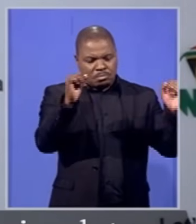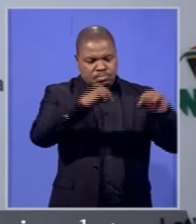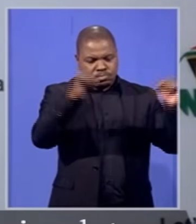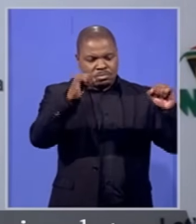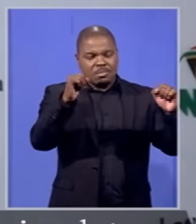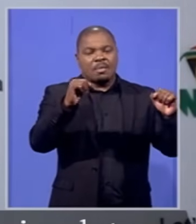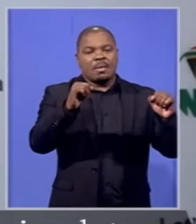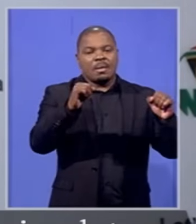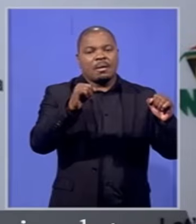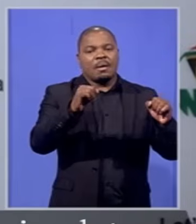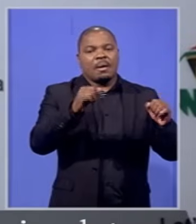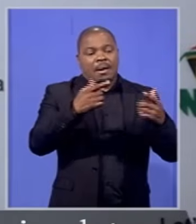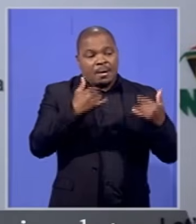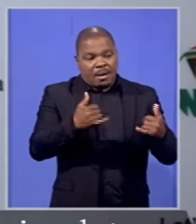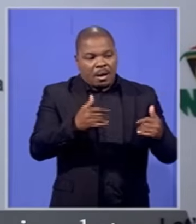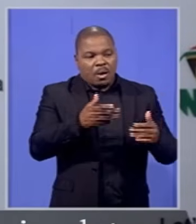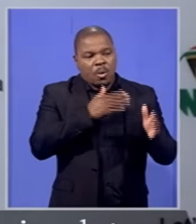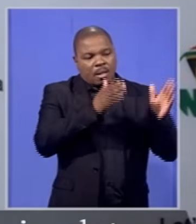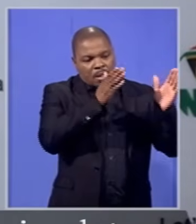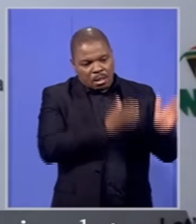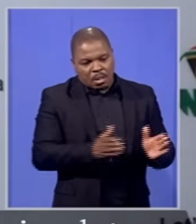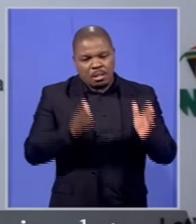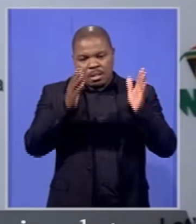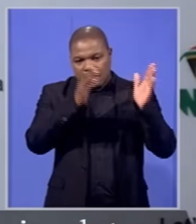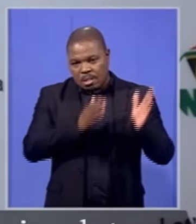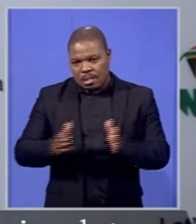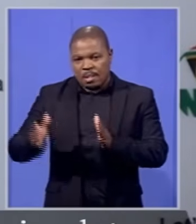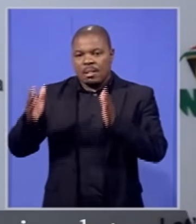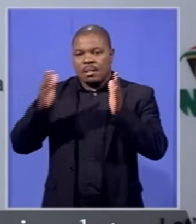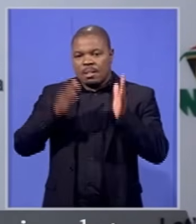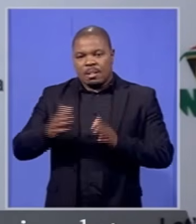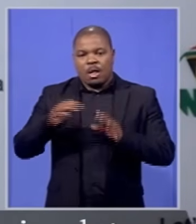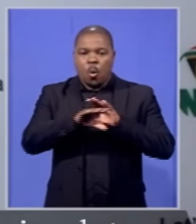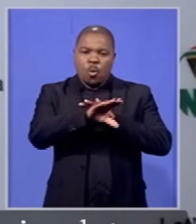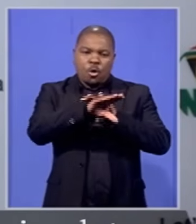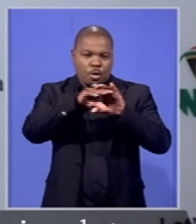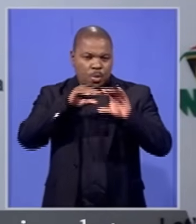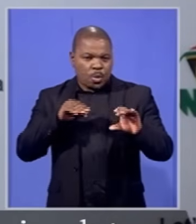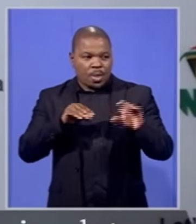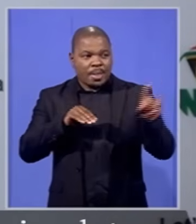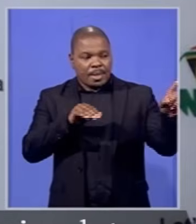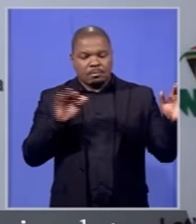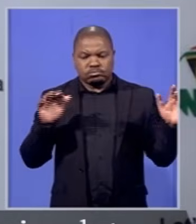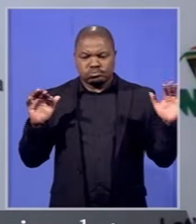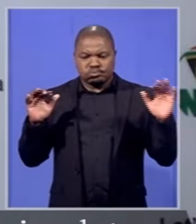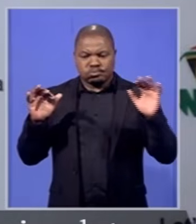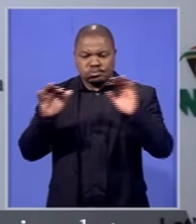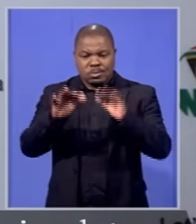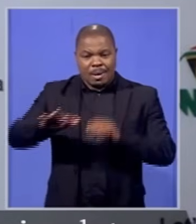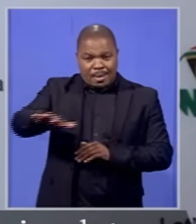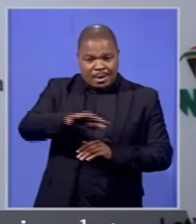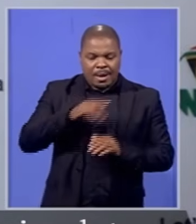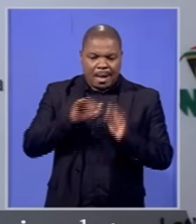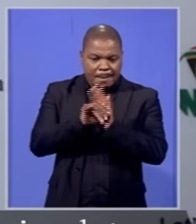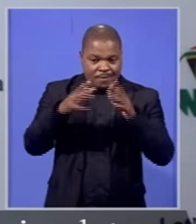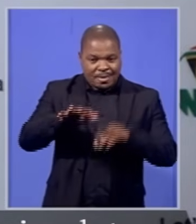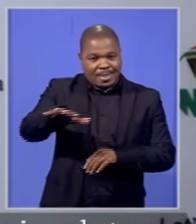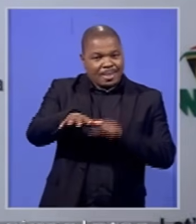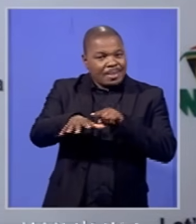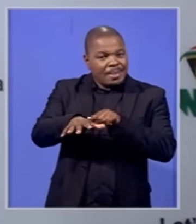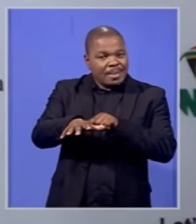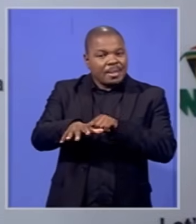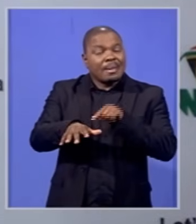in a phased manner with our troops going to the assembly area that we have identified, and the